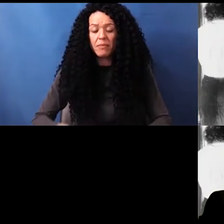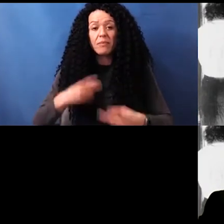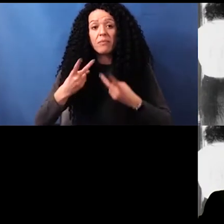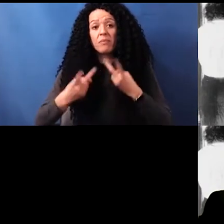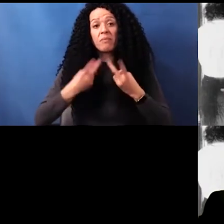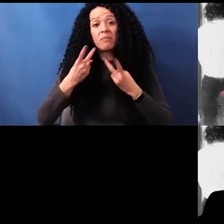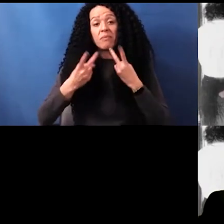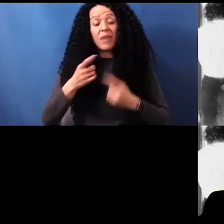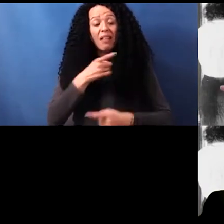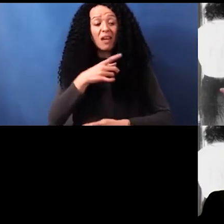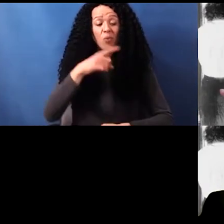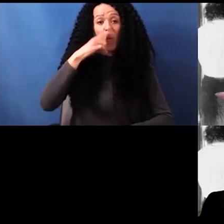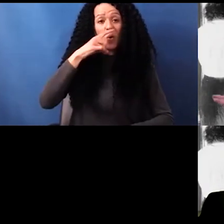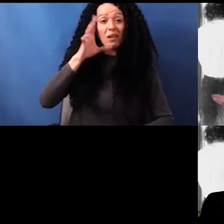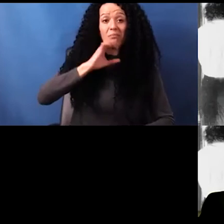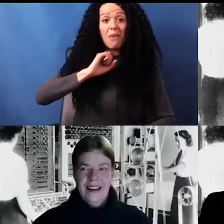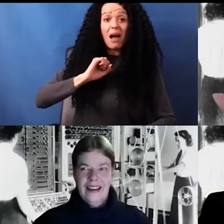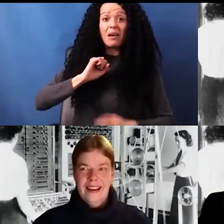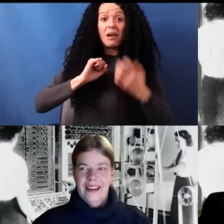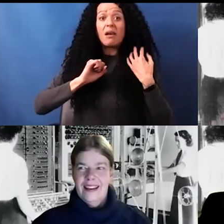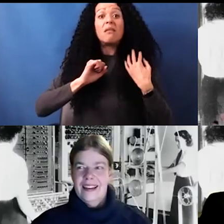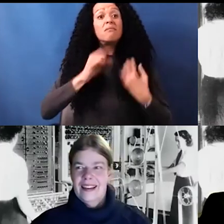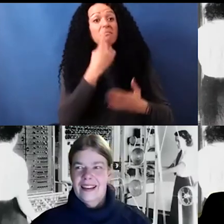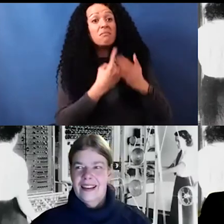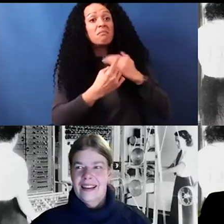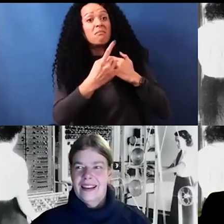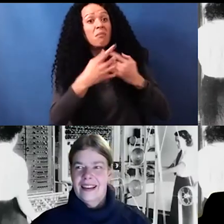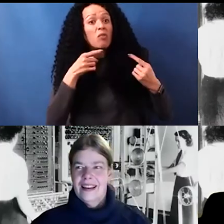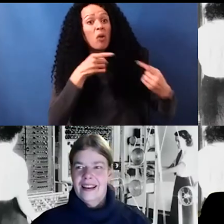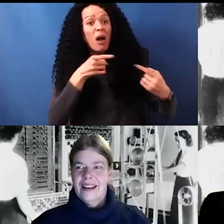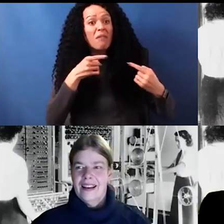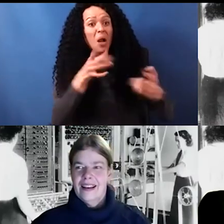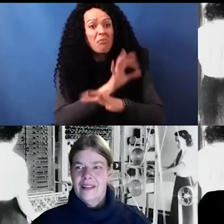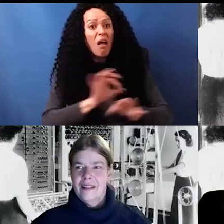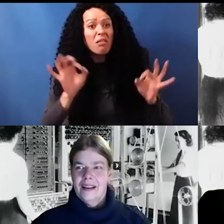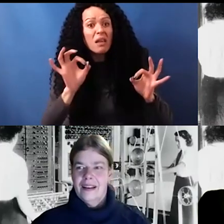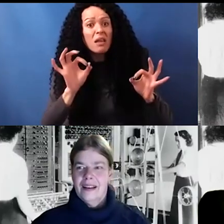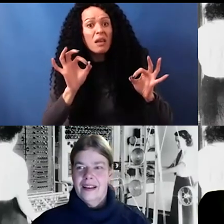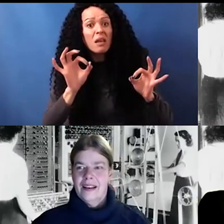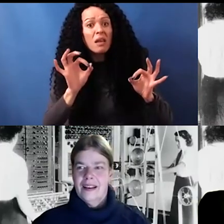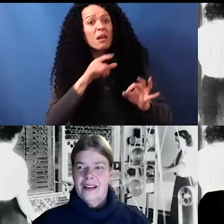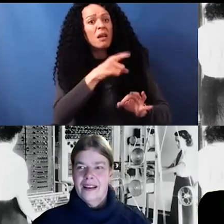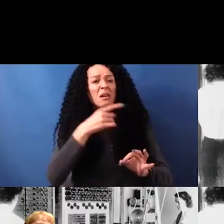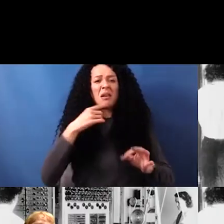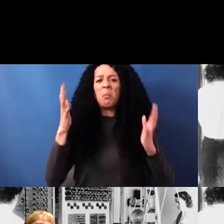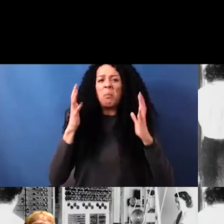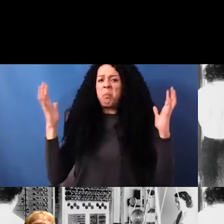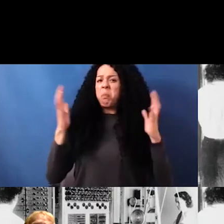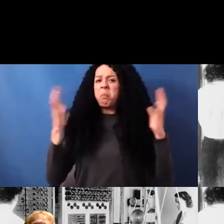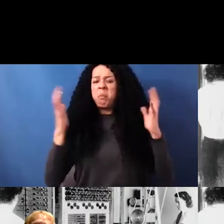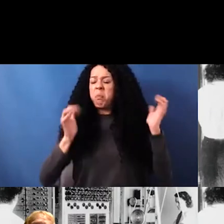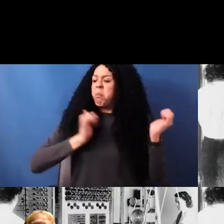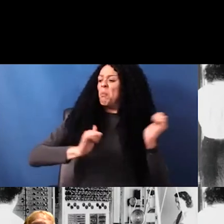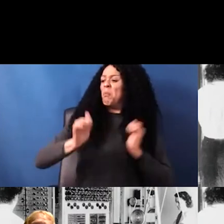That haughty man, unrivaled and alone, may make the world